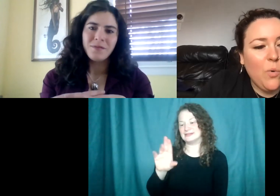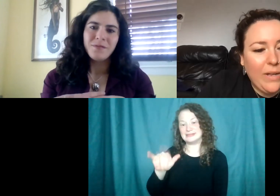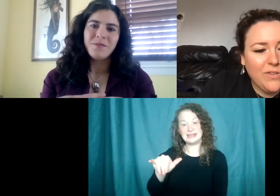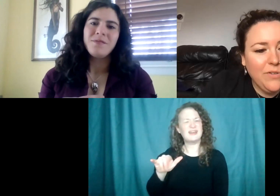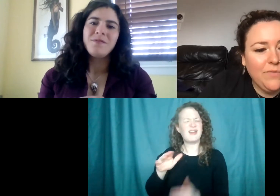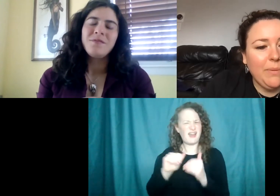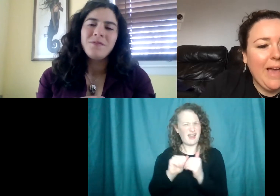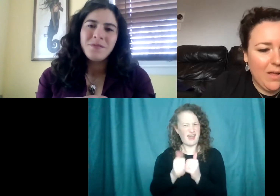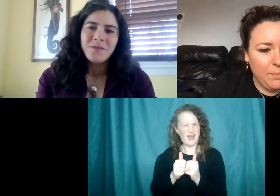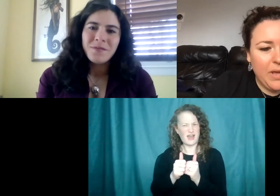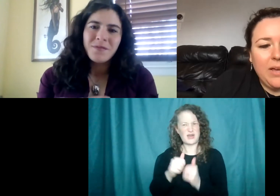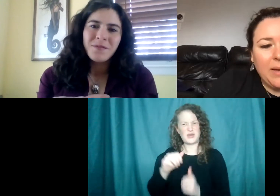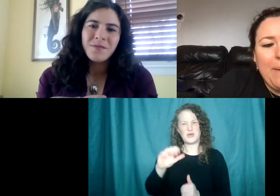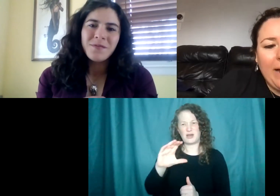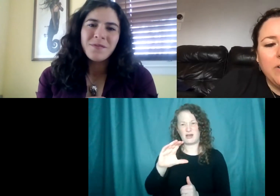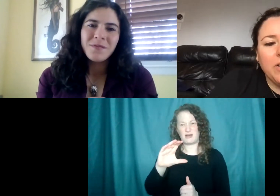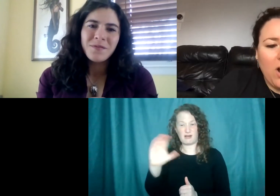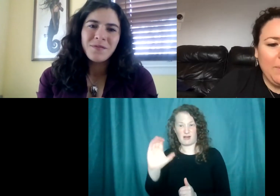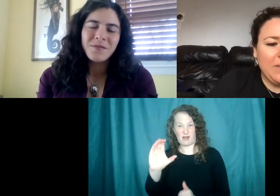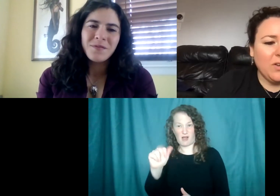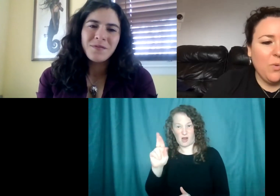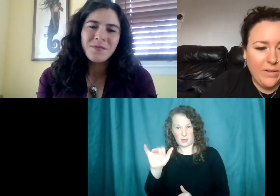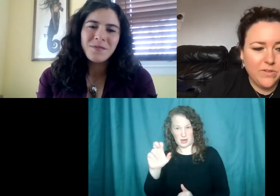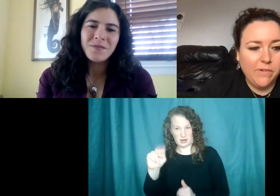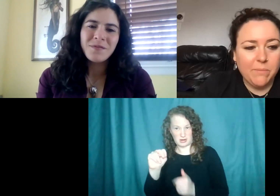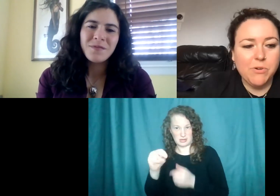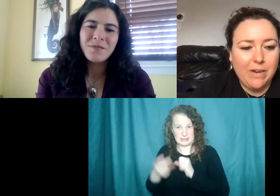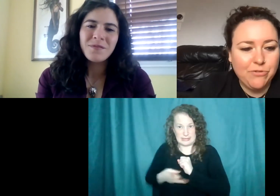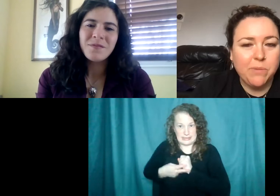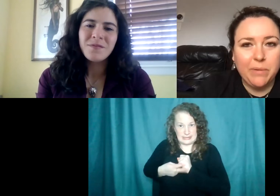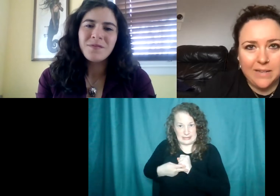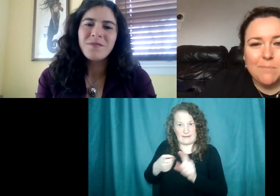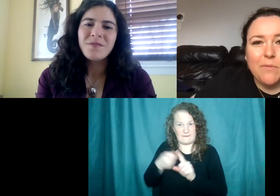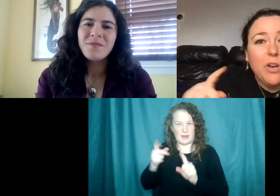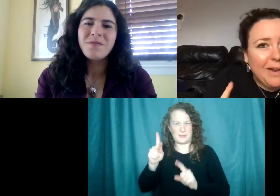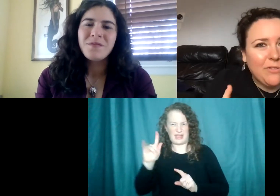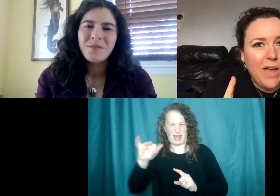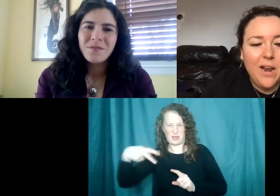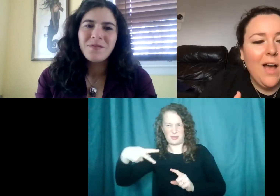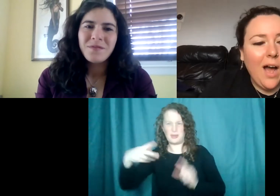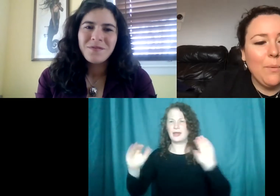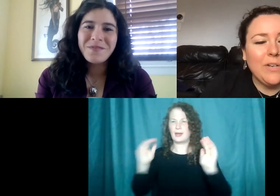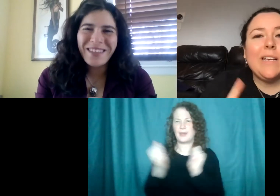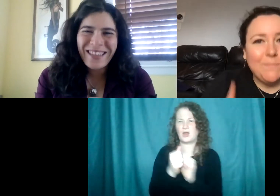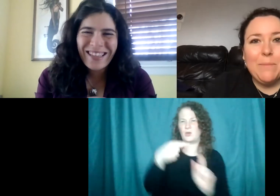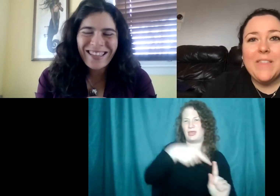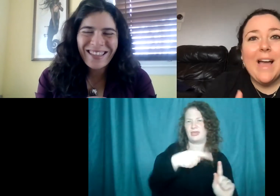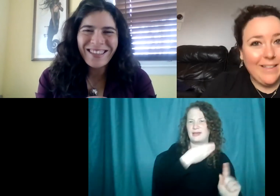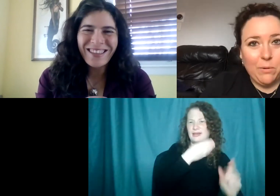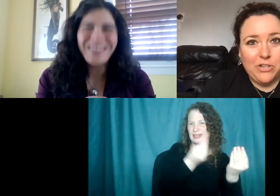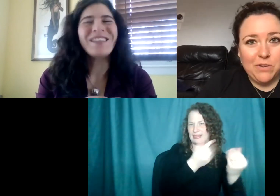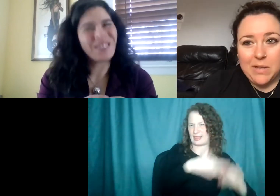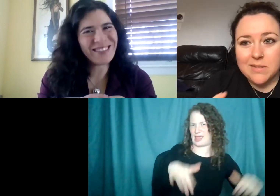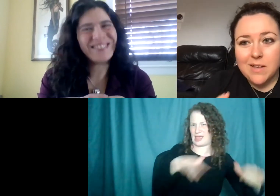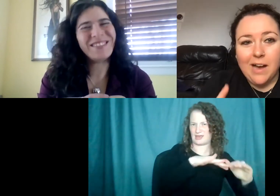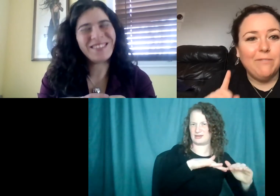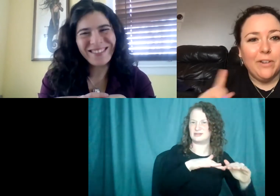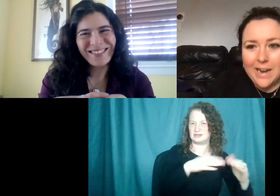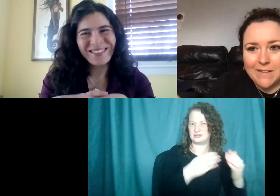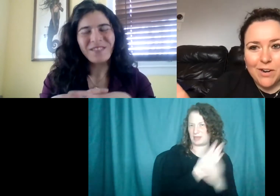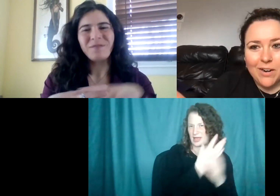carbon sequestered from kelp compare to carbon sequestered from terrestrial plants? And before you answer that, I want to explain what the heck that question